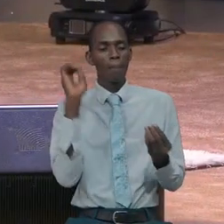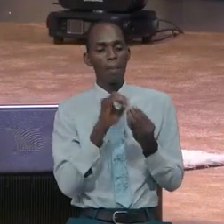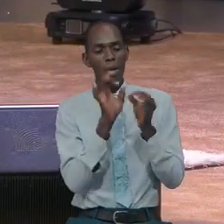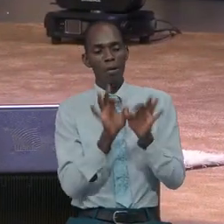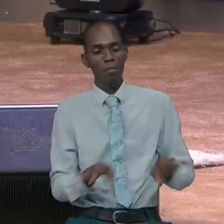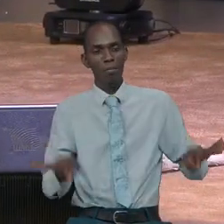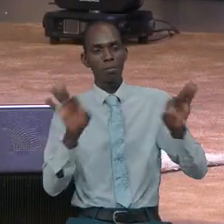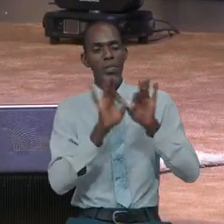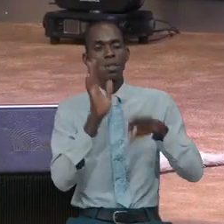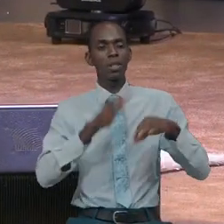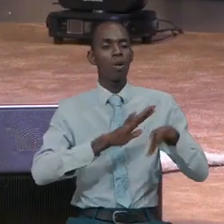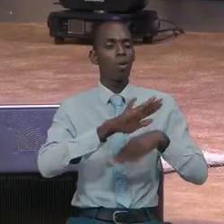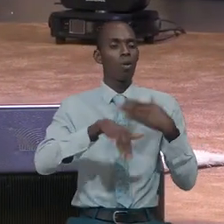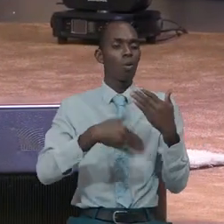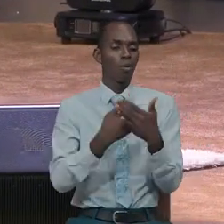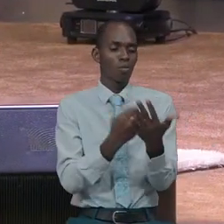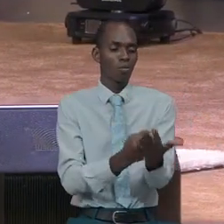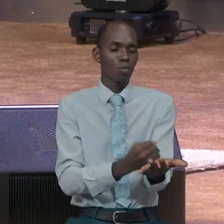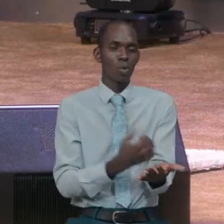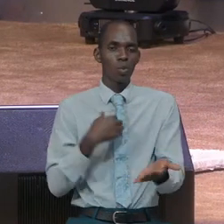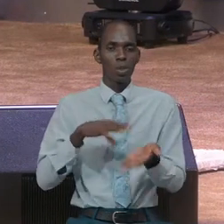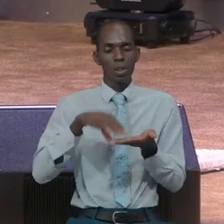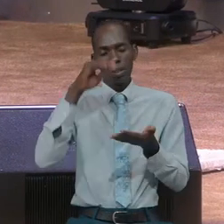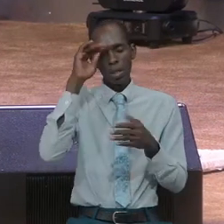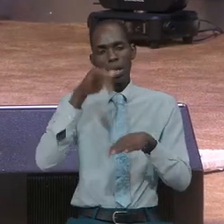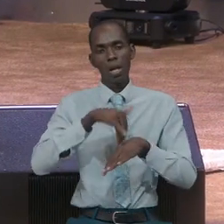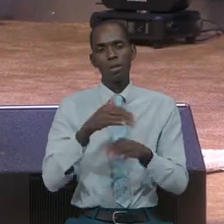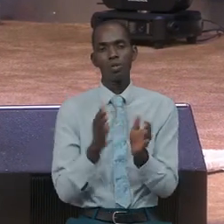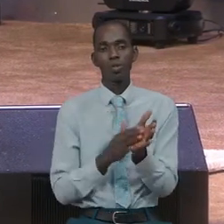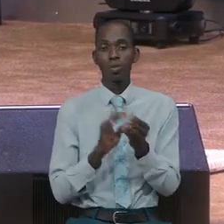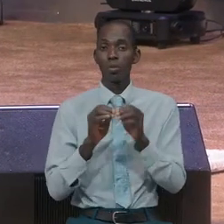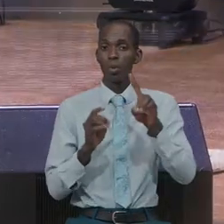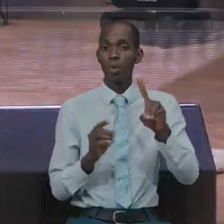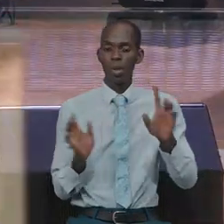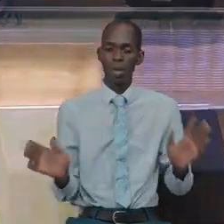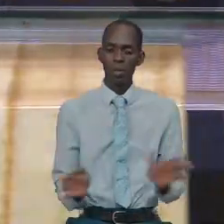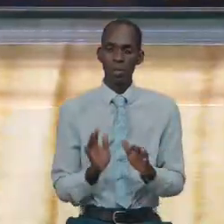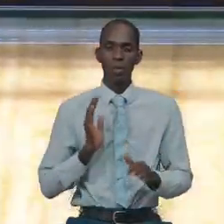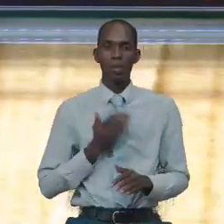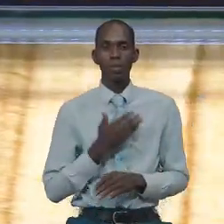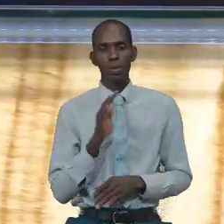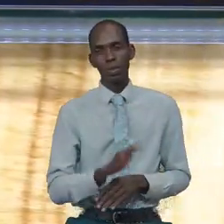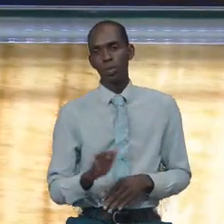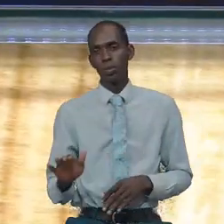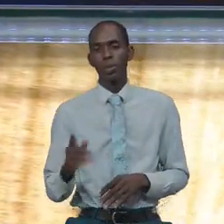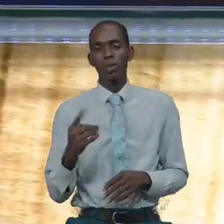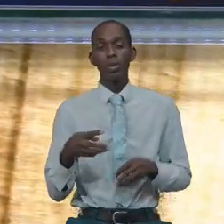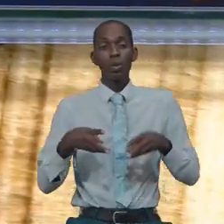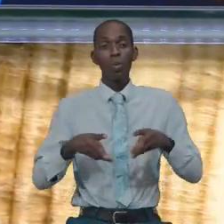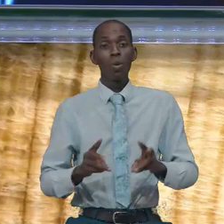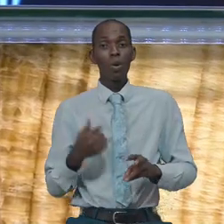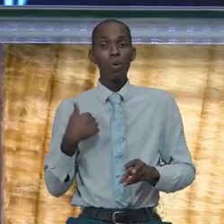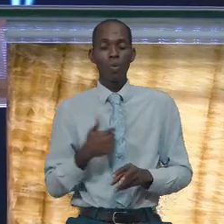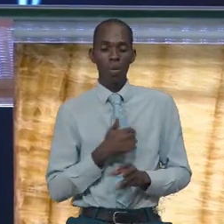all the subjects we studied at school. Number one, we need to encourage our children. The way we encourage